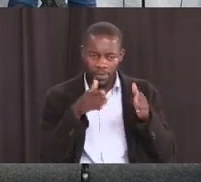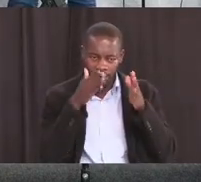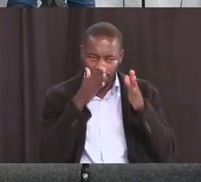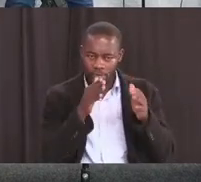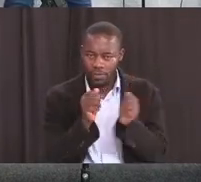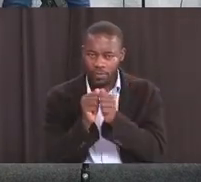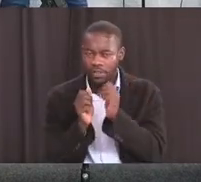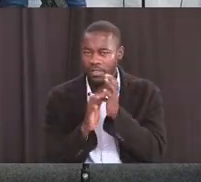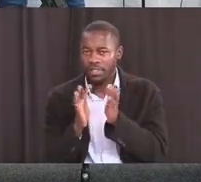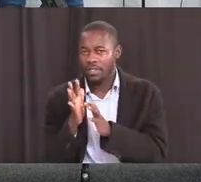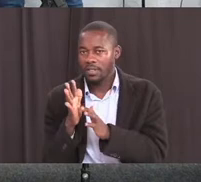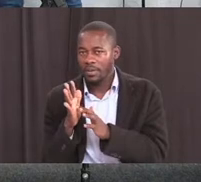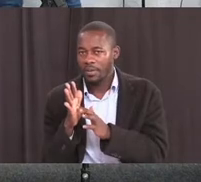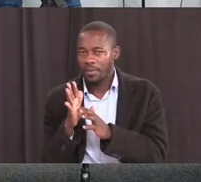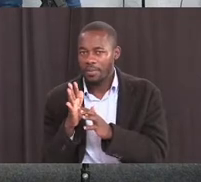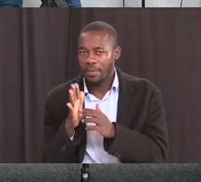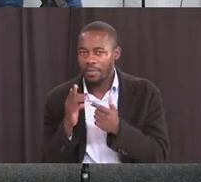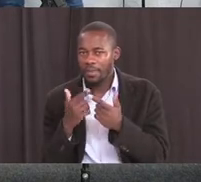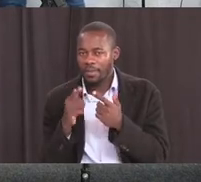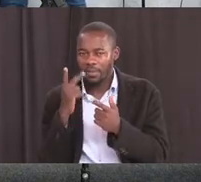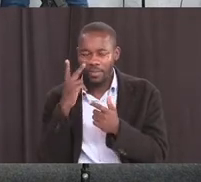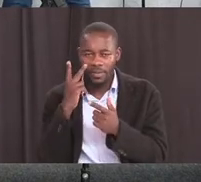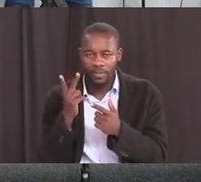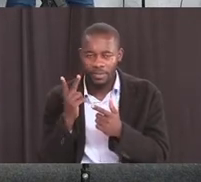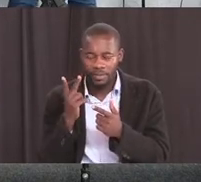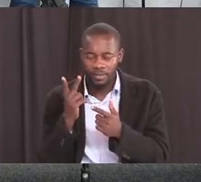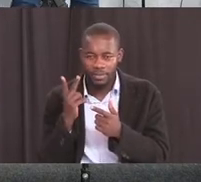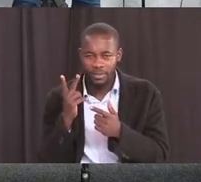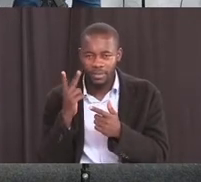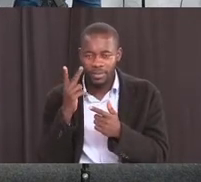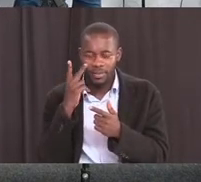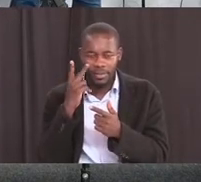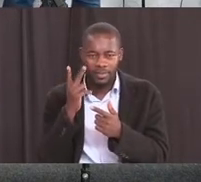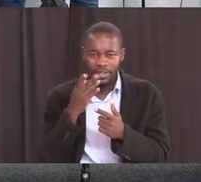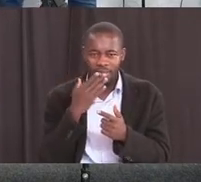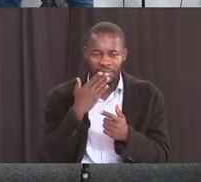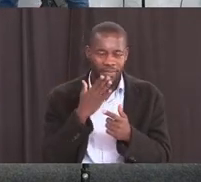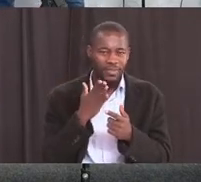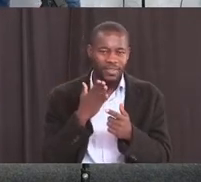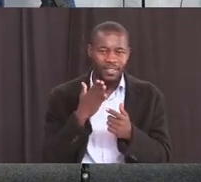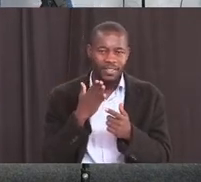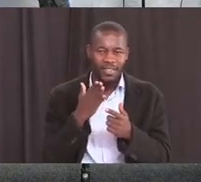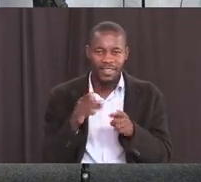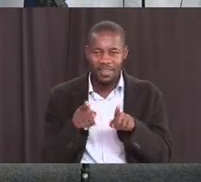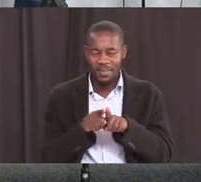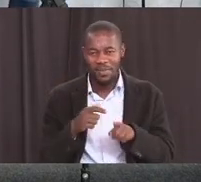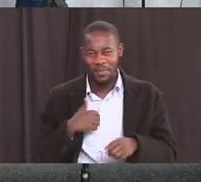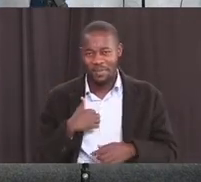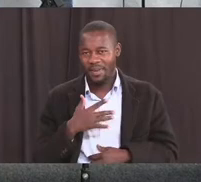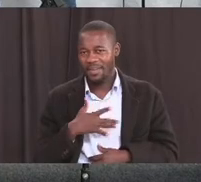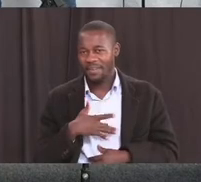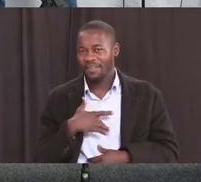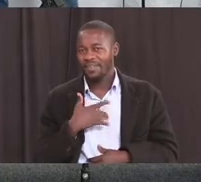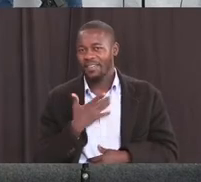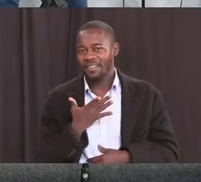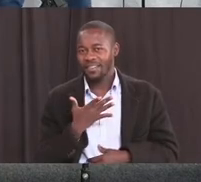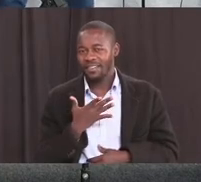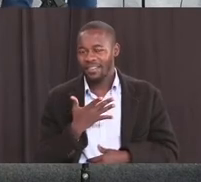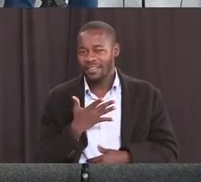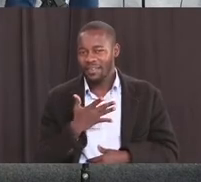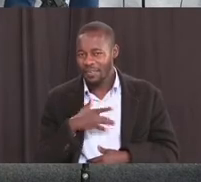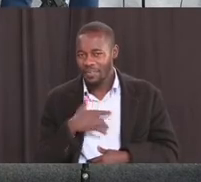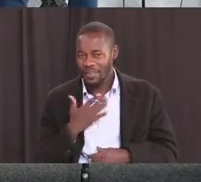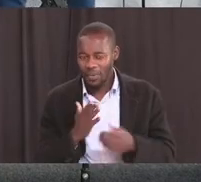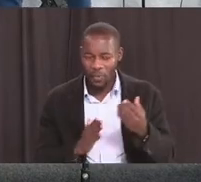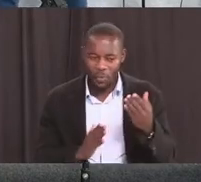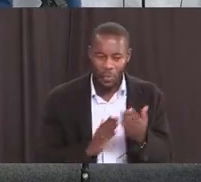they're still wrapped in those death clots. And I feel like these are sometimes represented through the lies